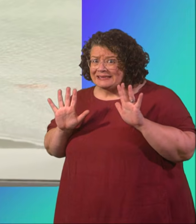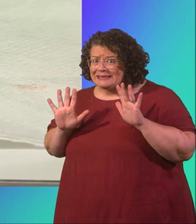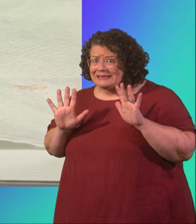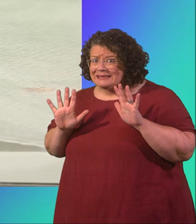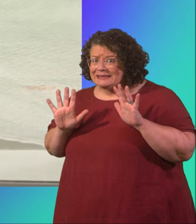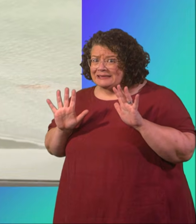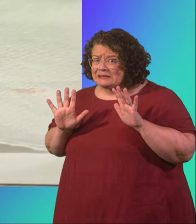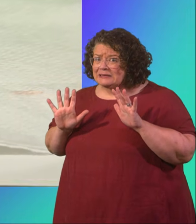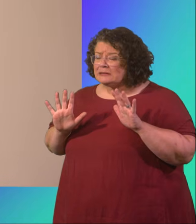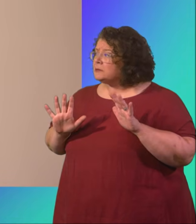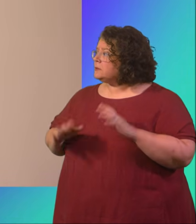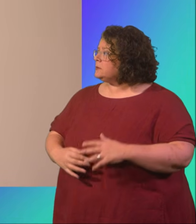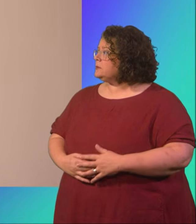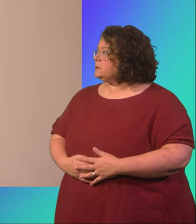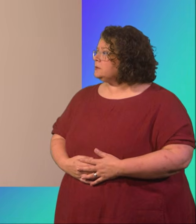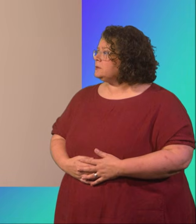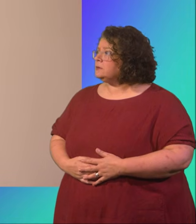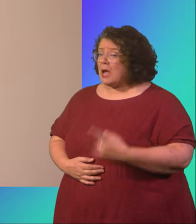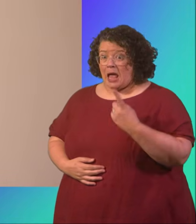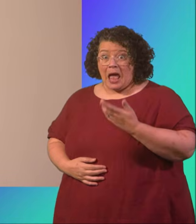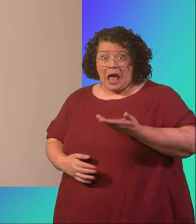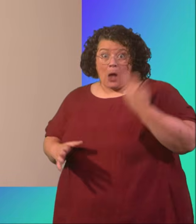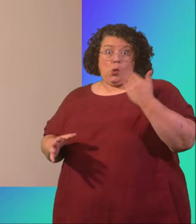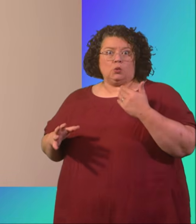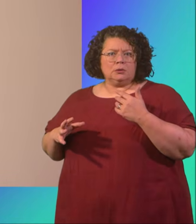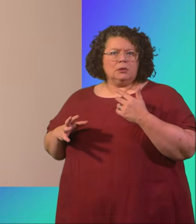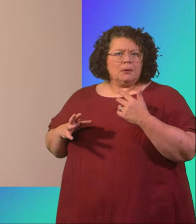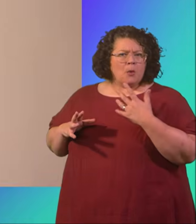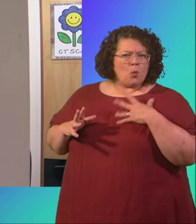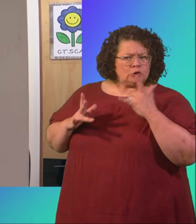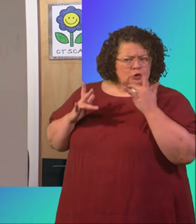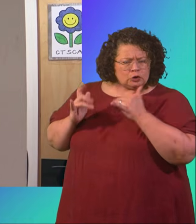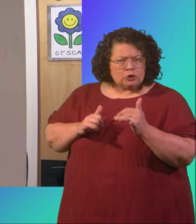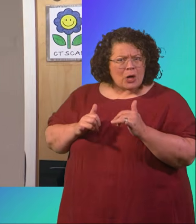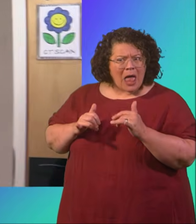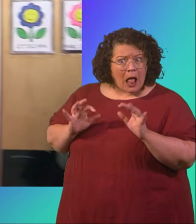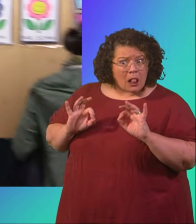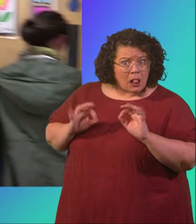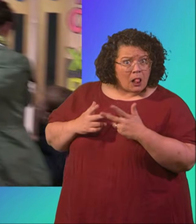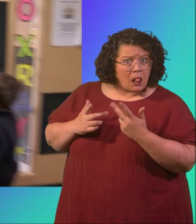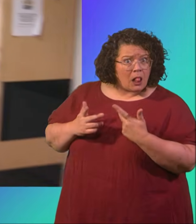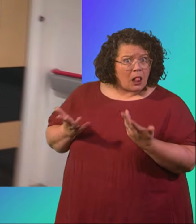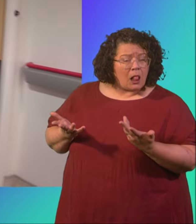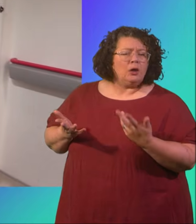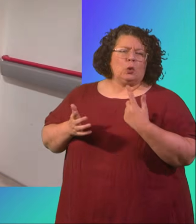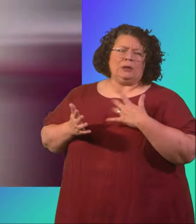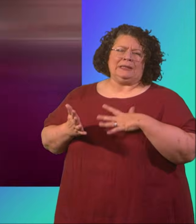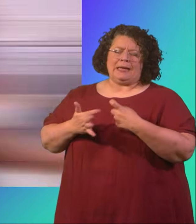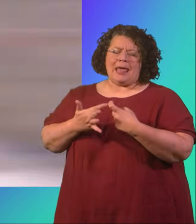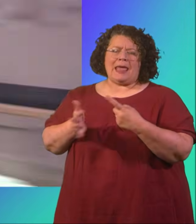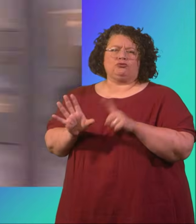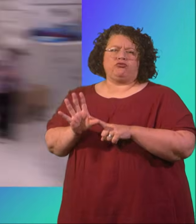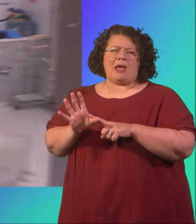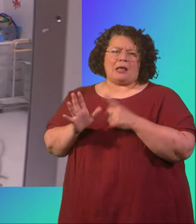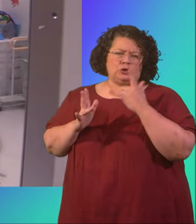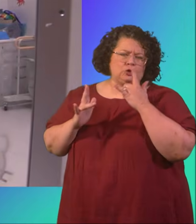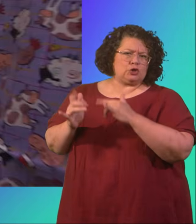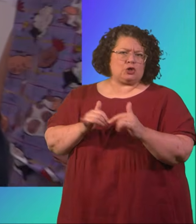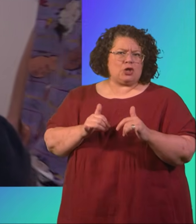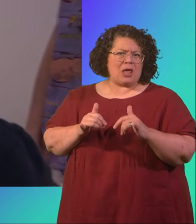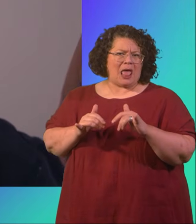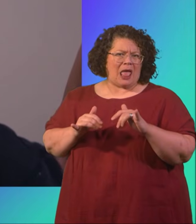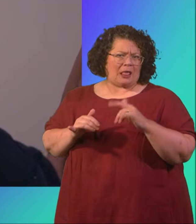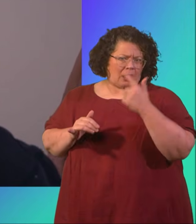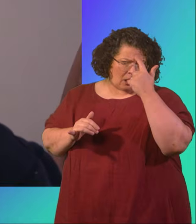out. Can't find anything else, so we're just going to make sure there's none in there by doing a quick x-ray. And they'll show up any other bits of stone or gravel in the wound. Nice and